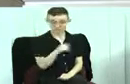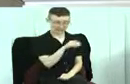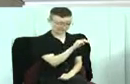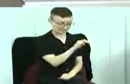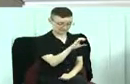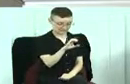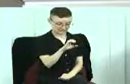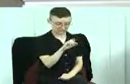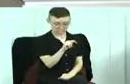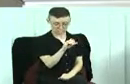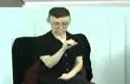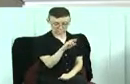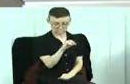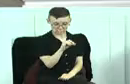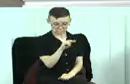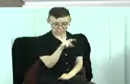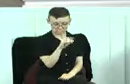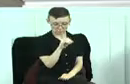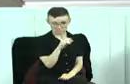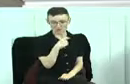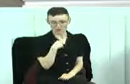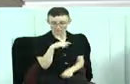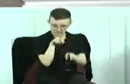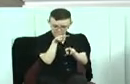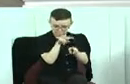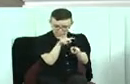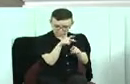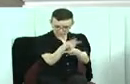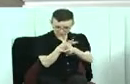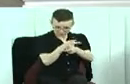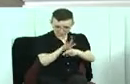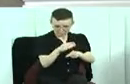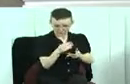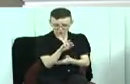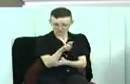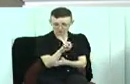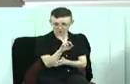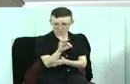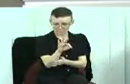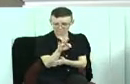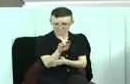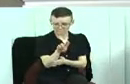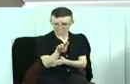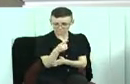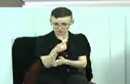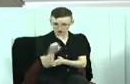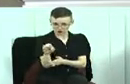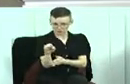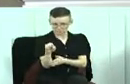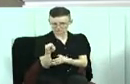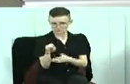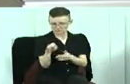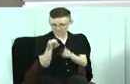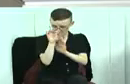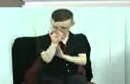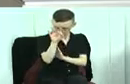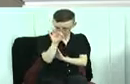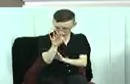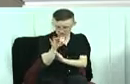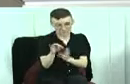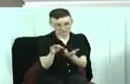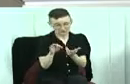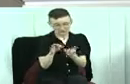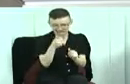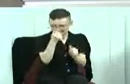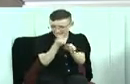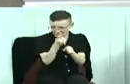Toronto, I oversaw the refugee ministry over there, and every year we did letters of support for nearly 1,000 different